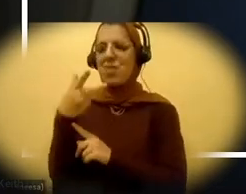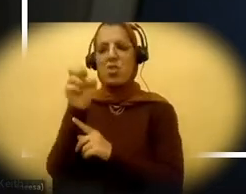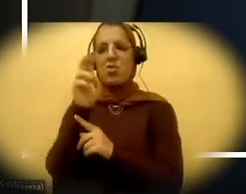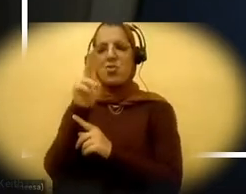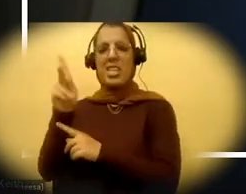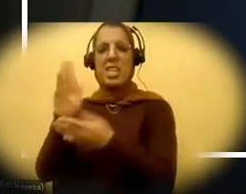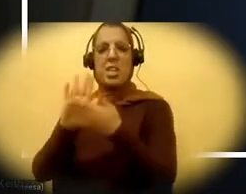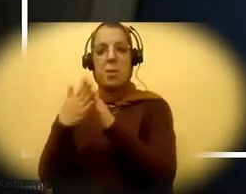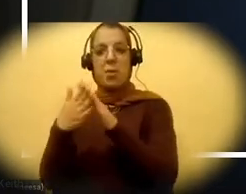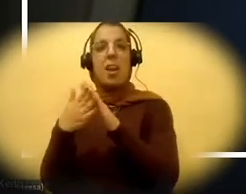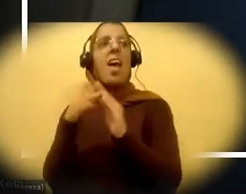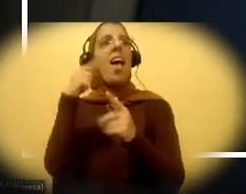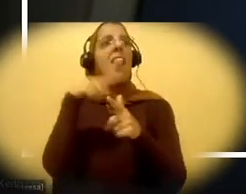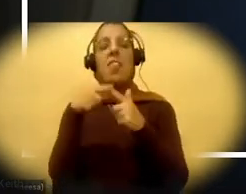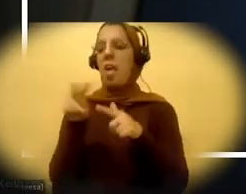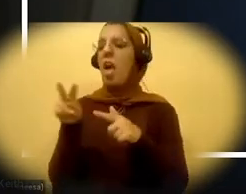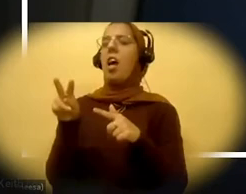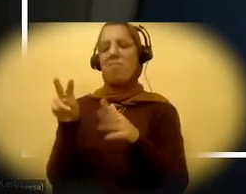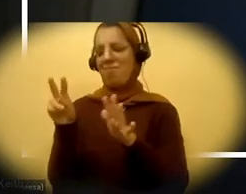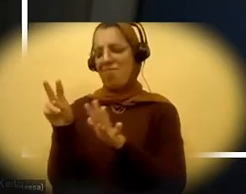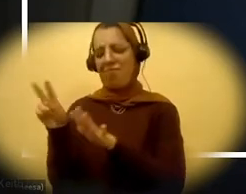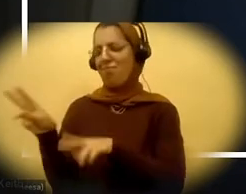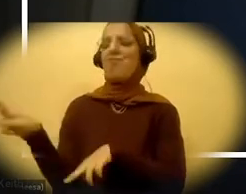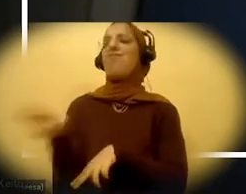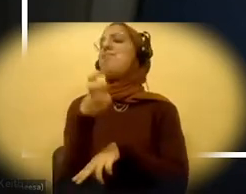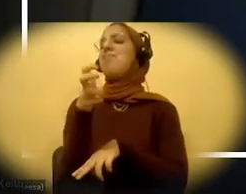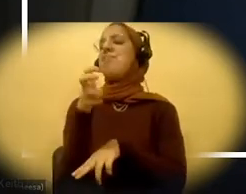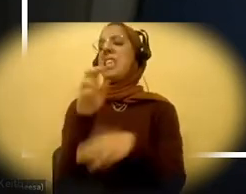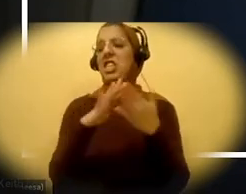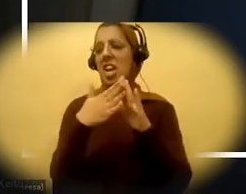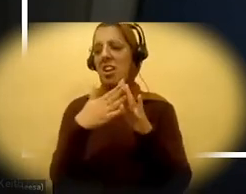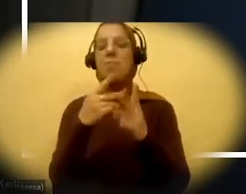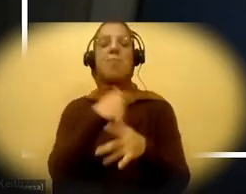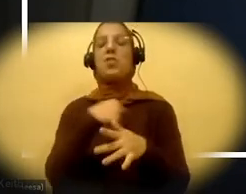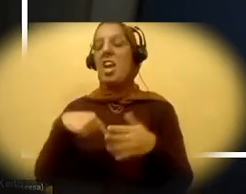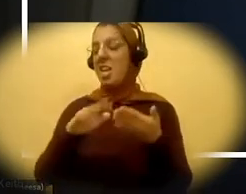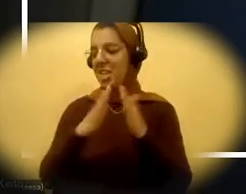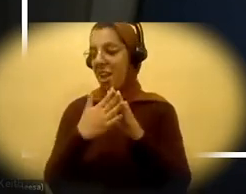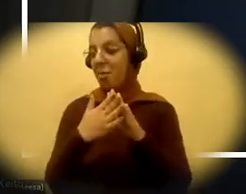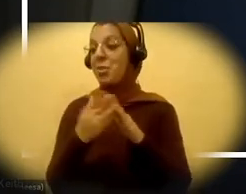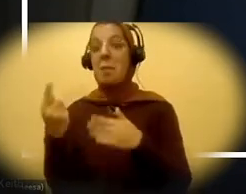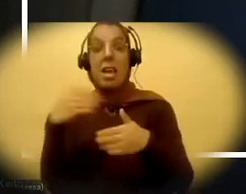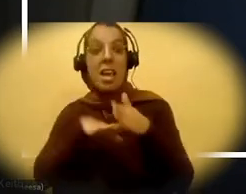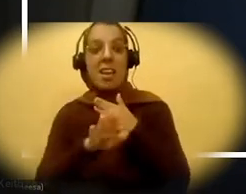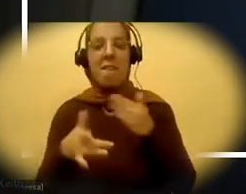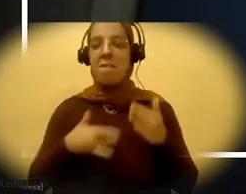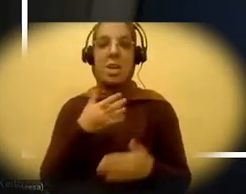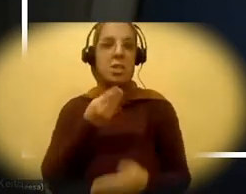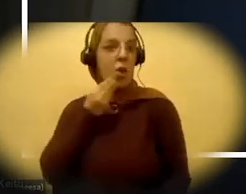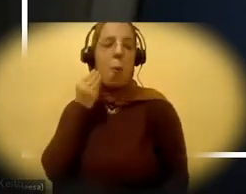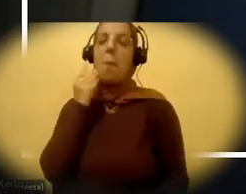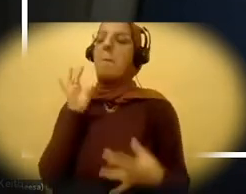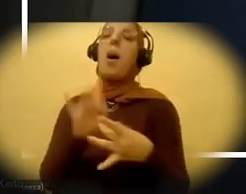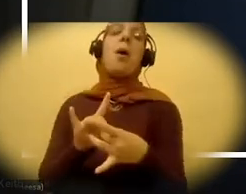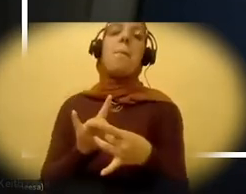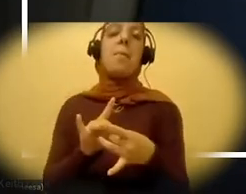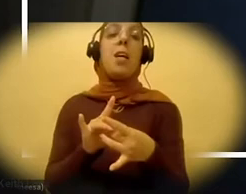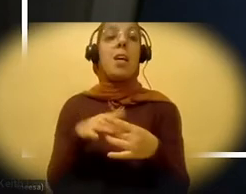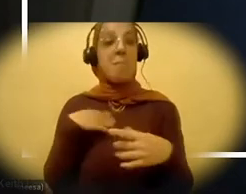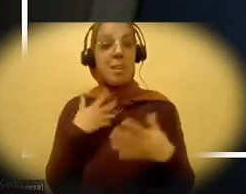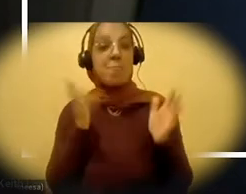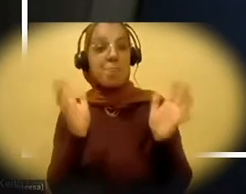well, let's give him Chinatown. So I went to Chinatown, and it was like going home again. like a lot of people I went to talk